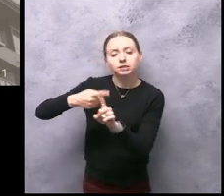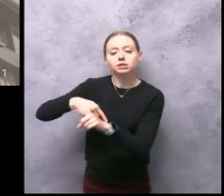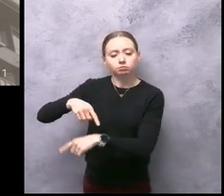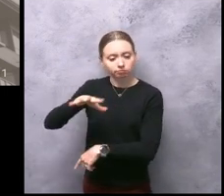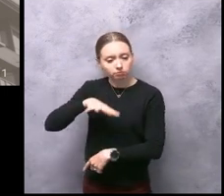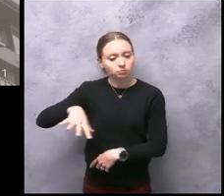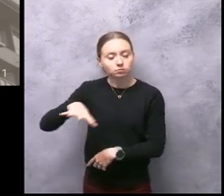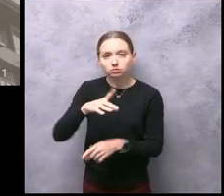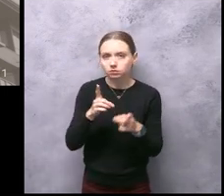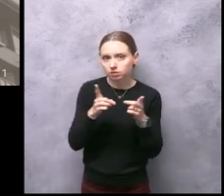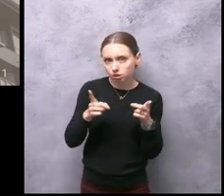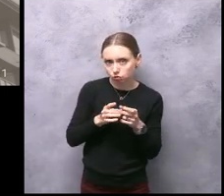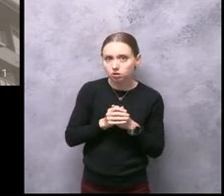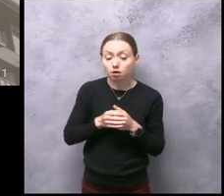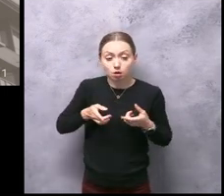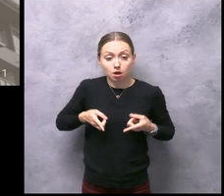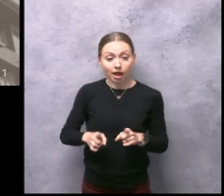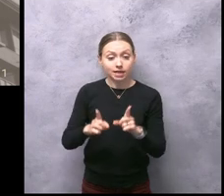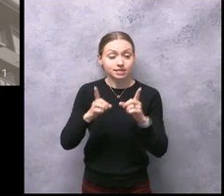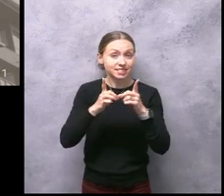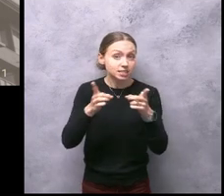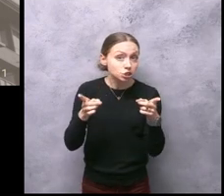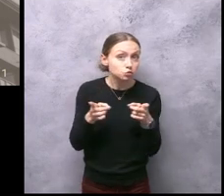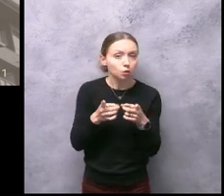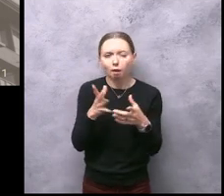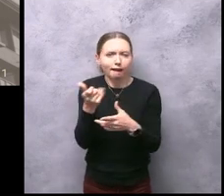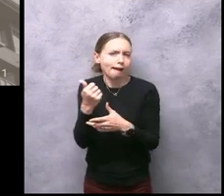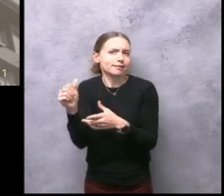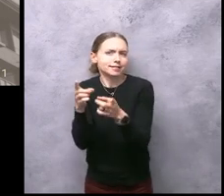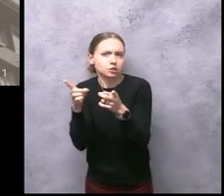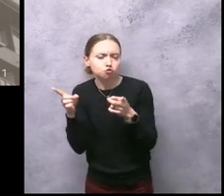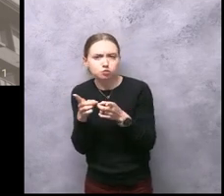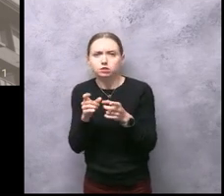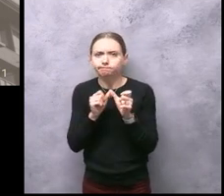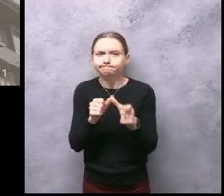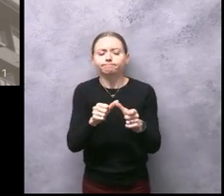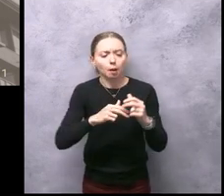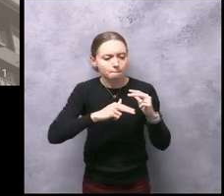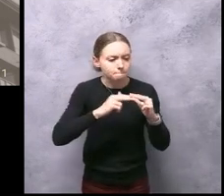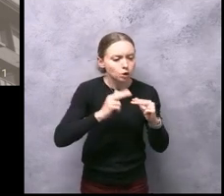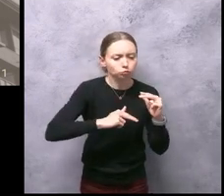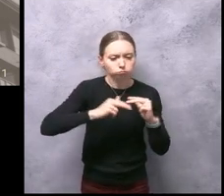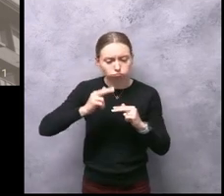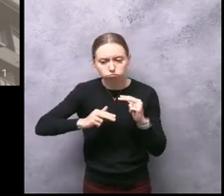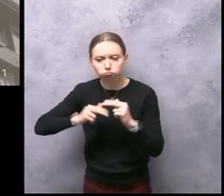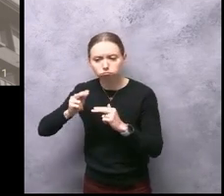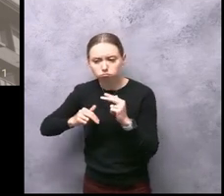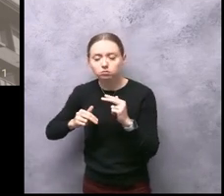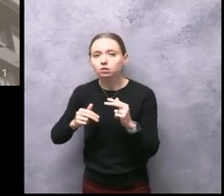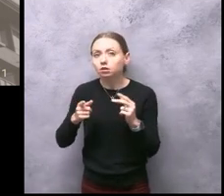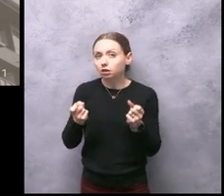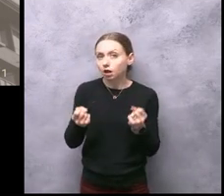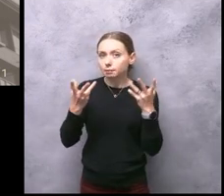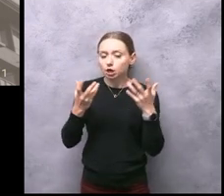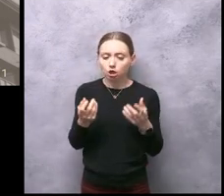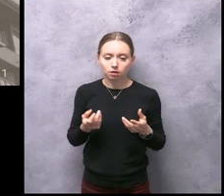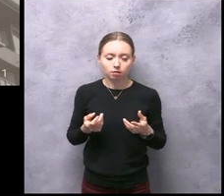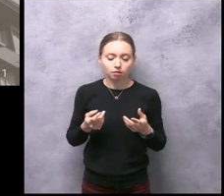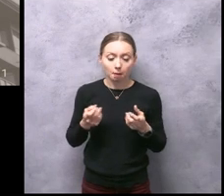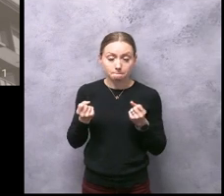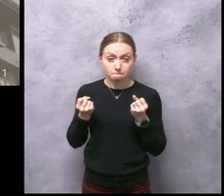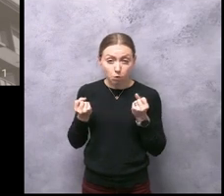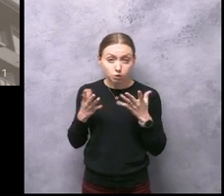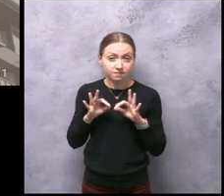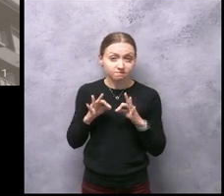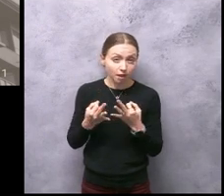And as the district builds out, as any district builds out, the number of multifamily units becomes a